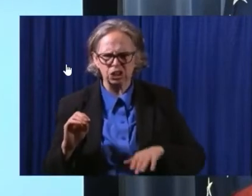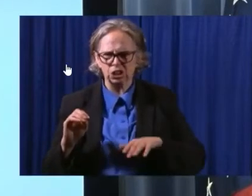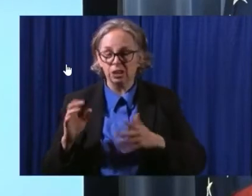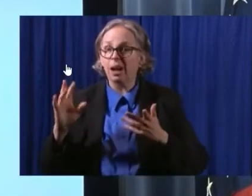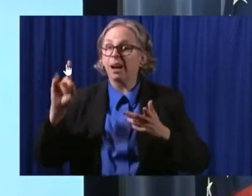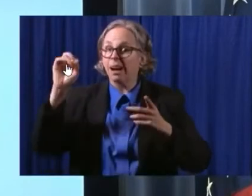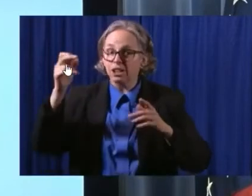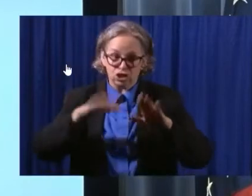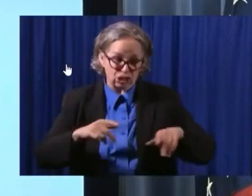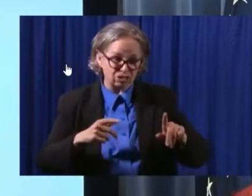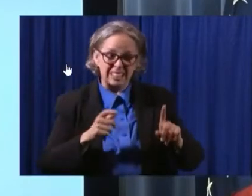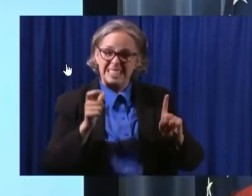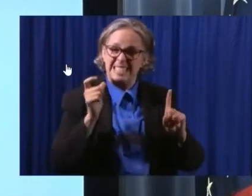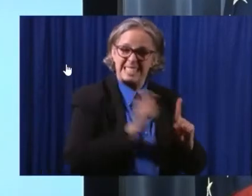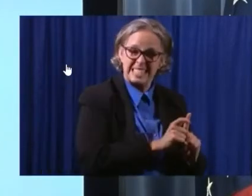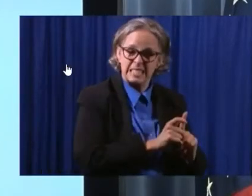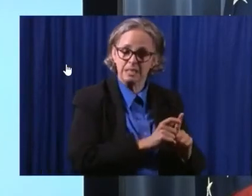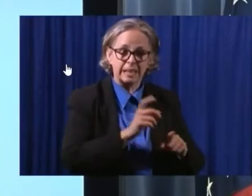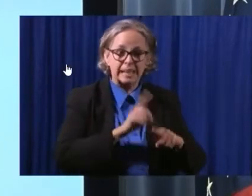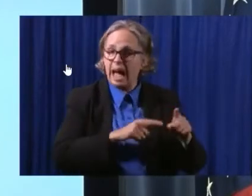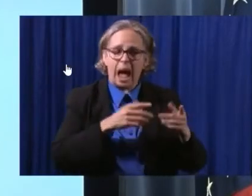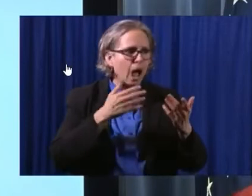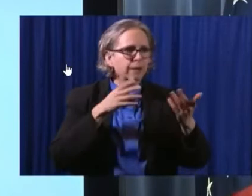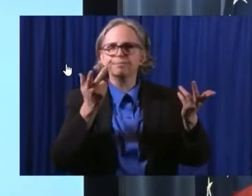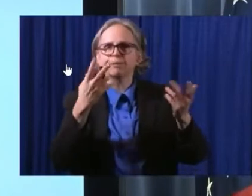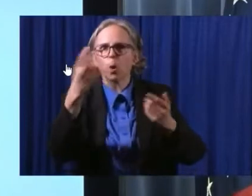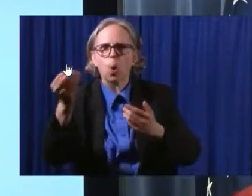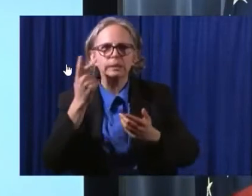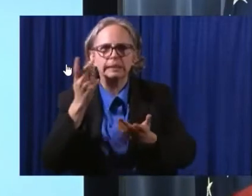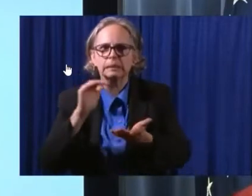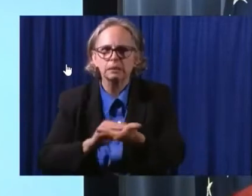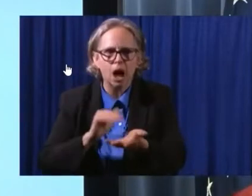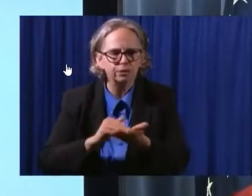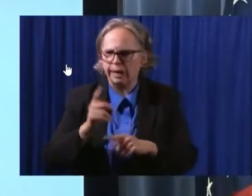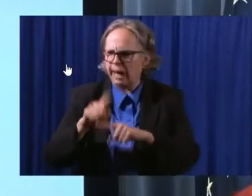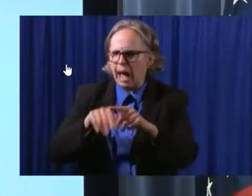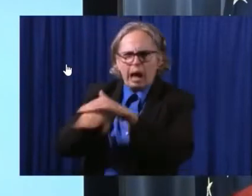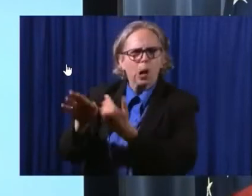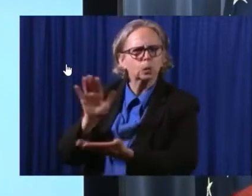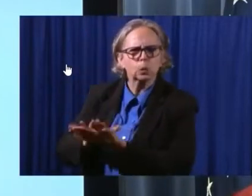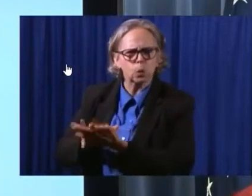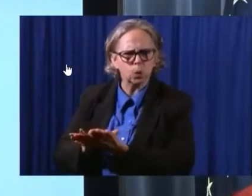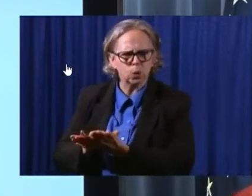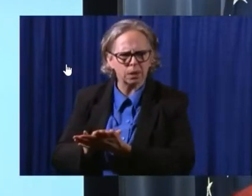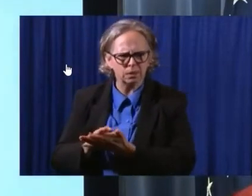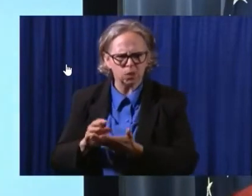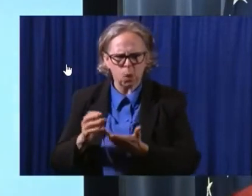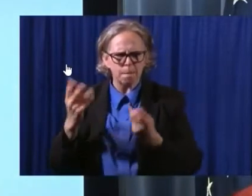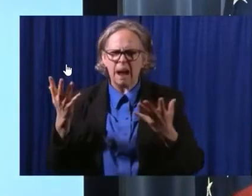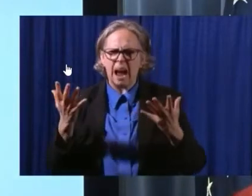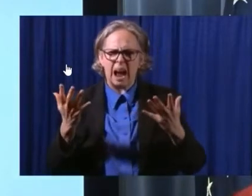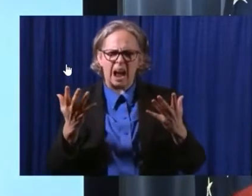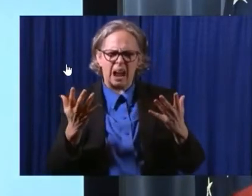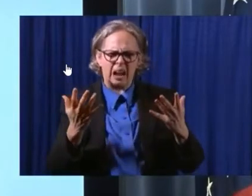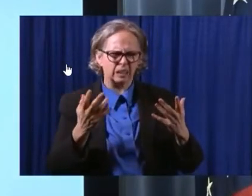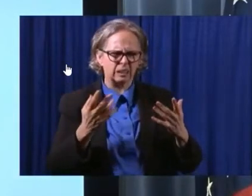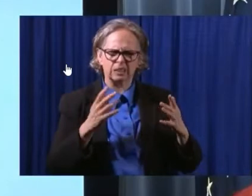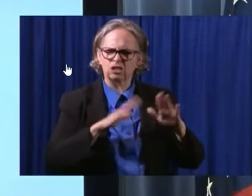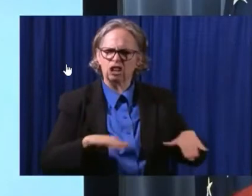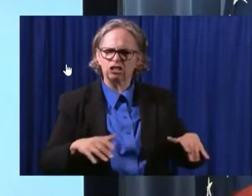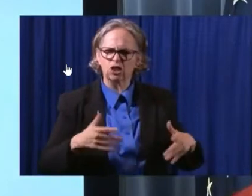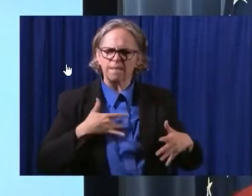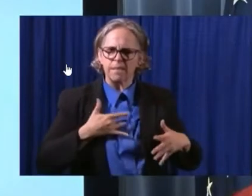they weren't being seen in schools, and very well may have missed many kids that were developing depression and anxiety.